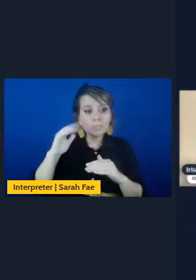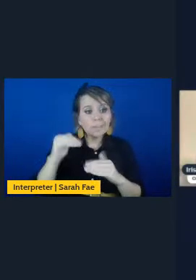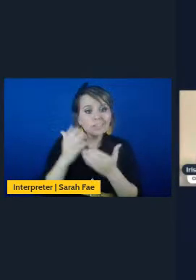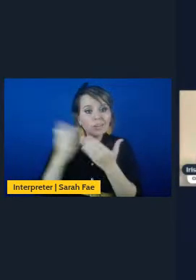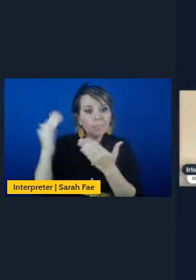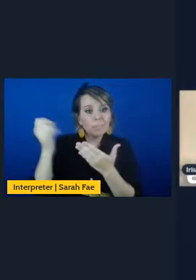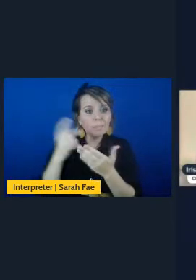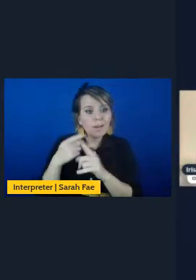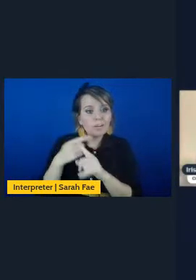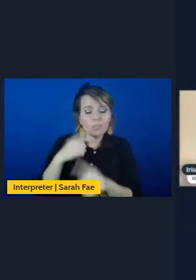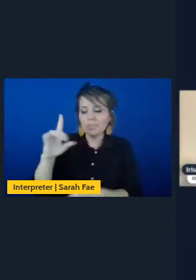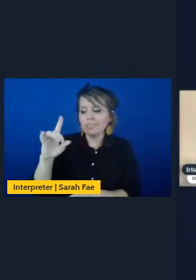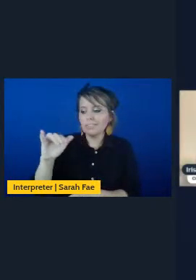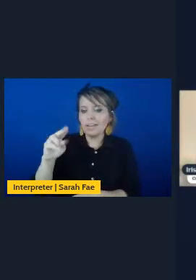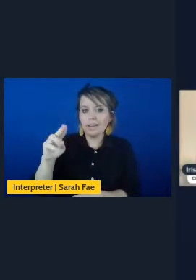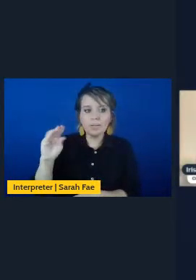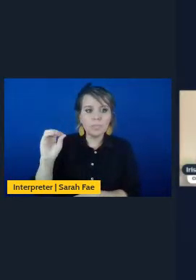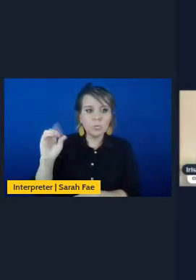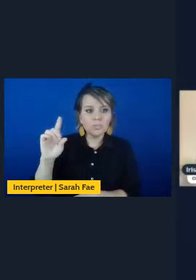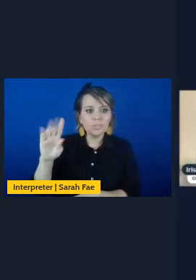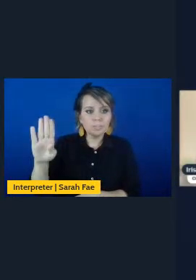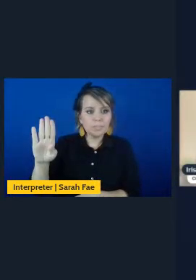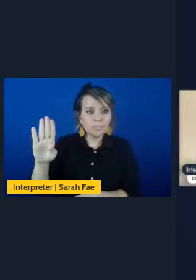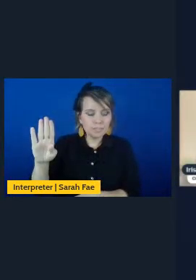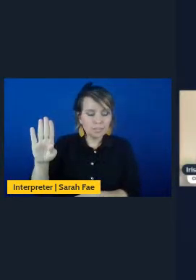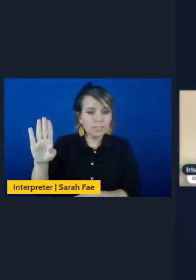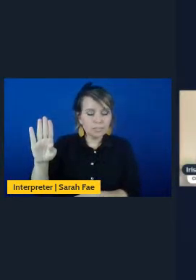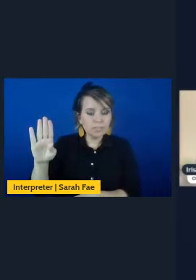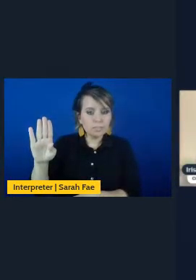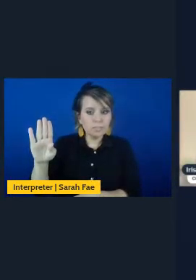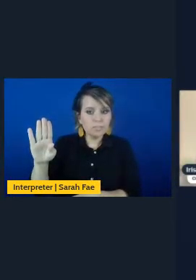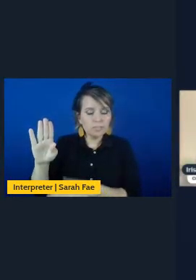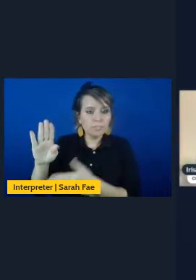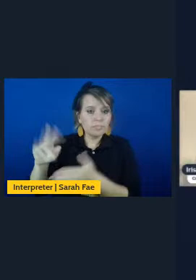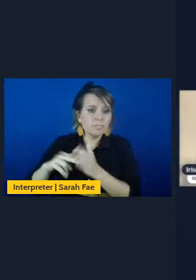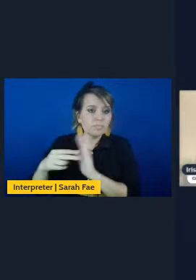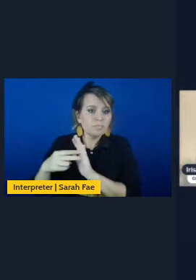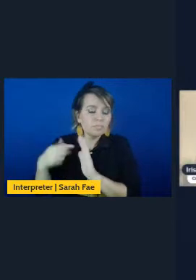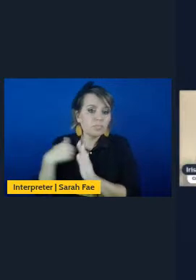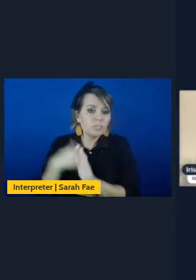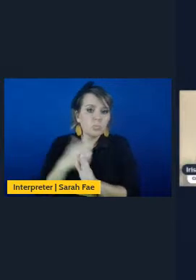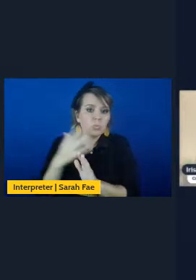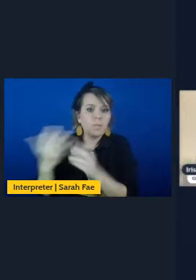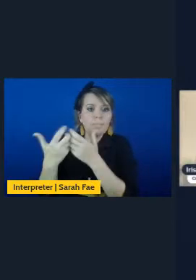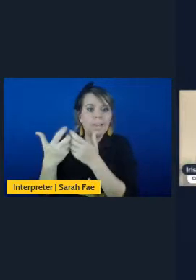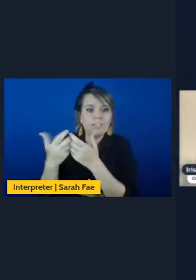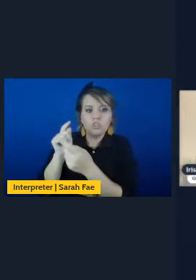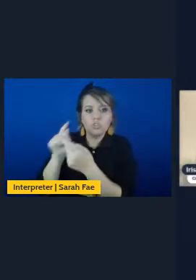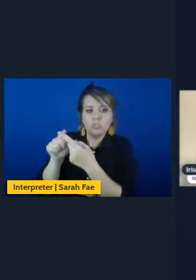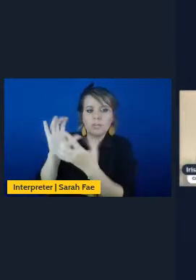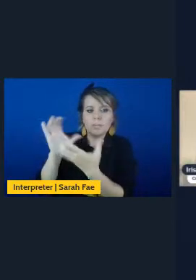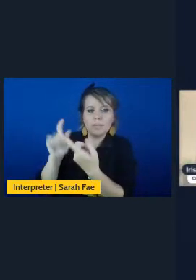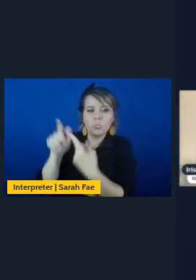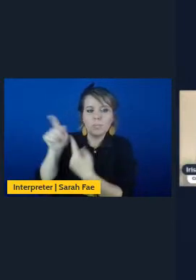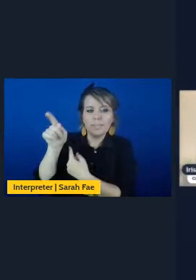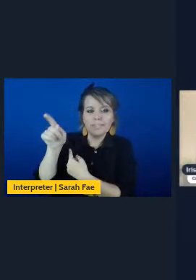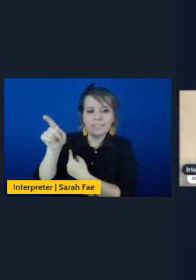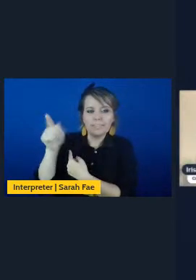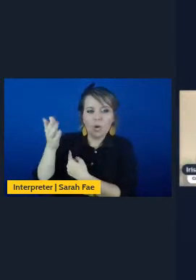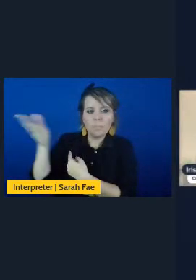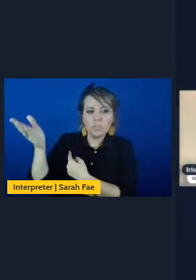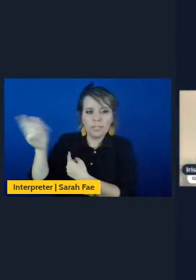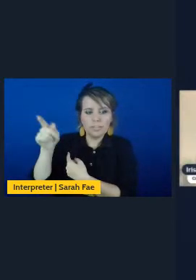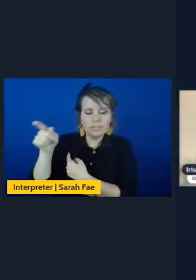the DynamoDB get item API call. So we're going to match against this object. And this object should